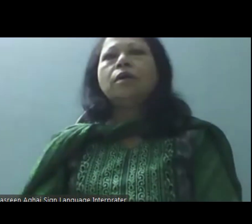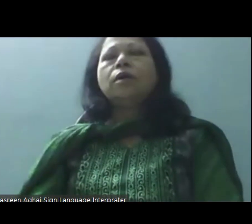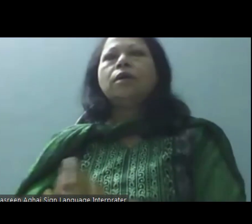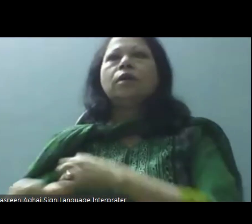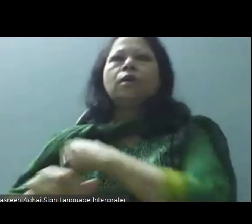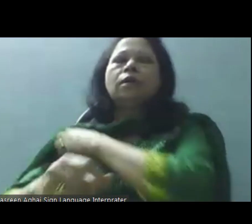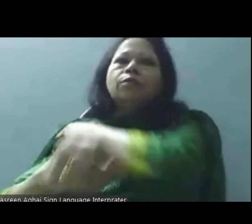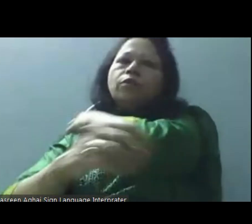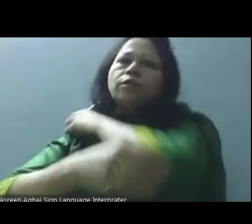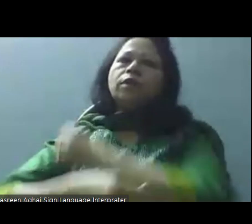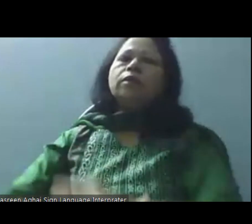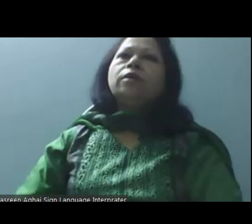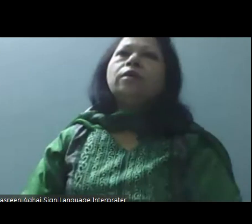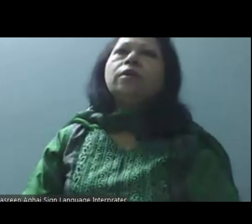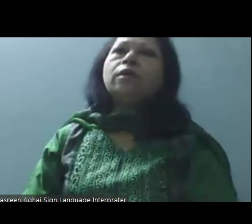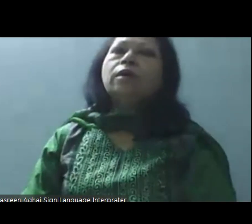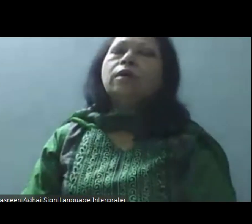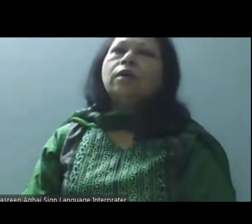the push